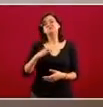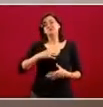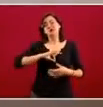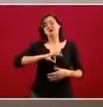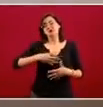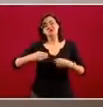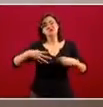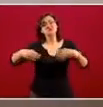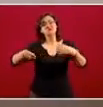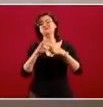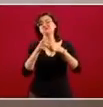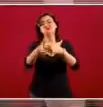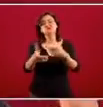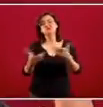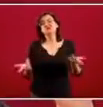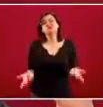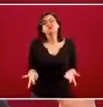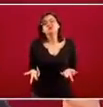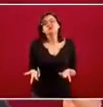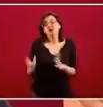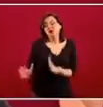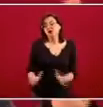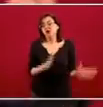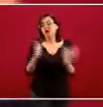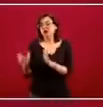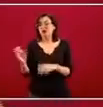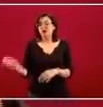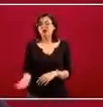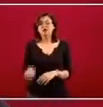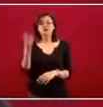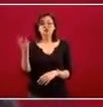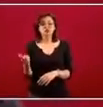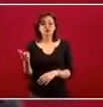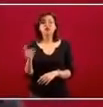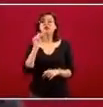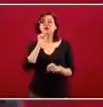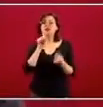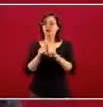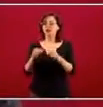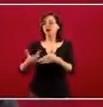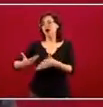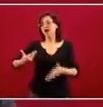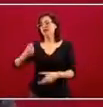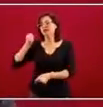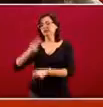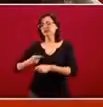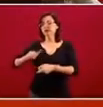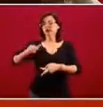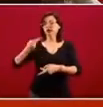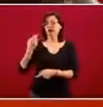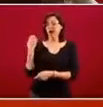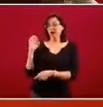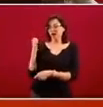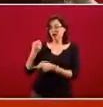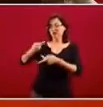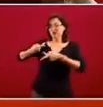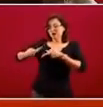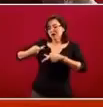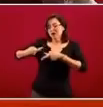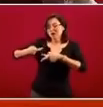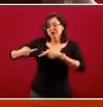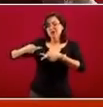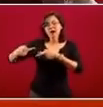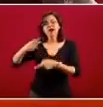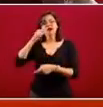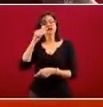would not be favorable for public life and probably not too useful either. But we want to state